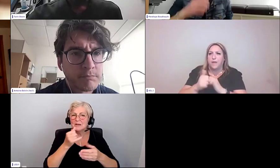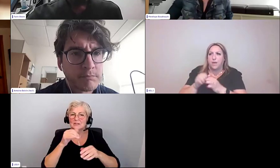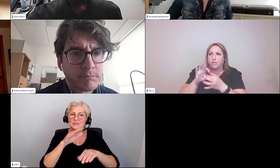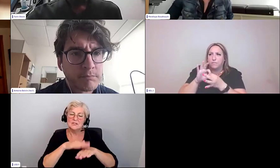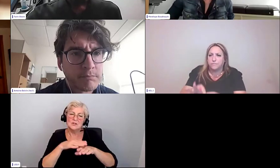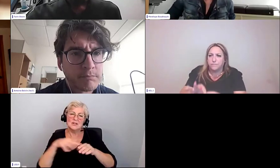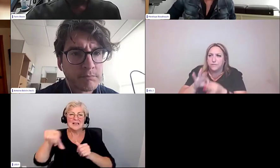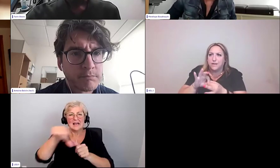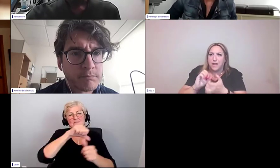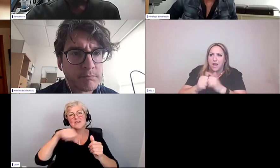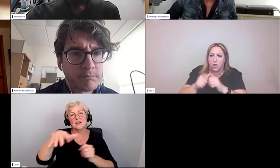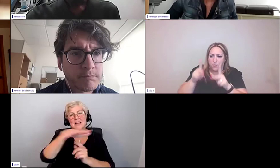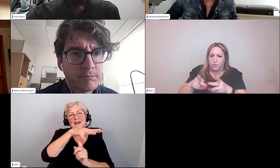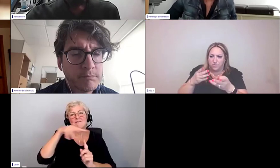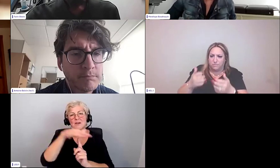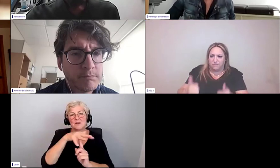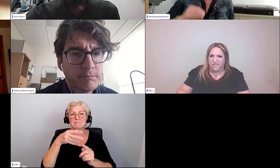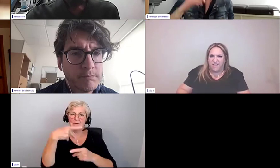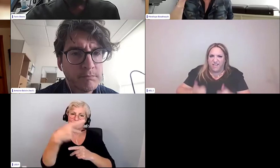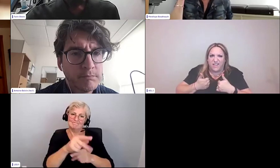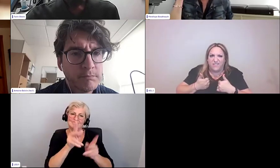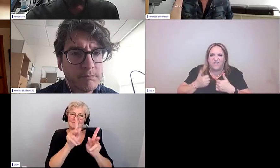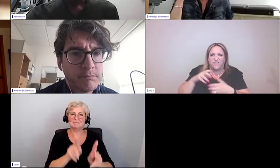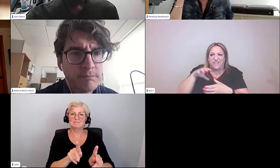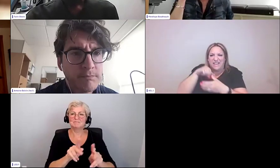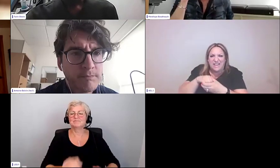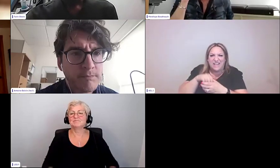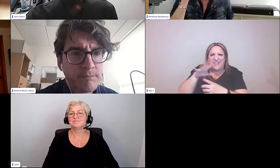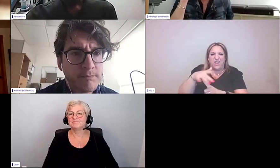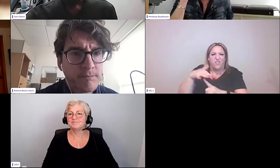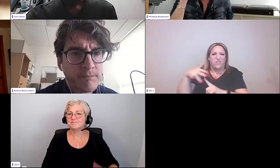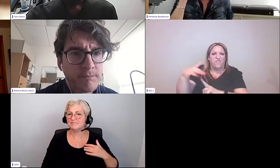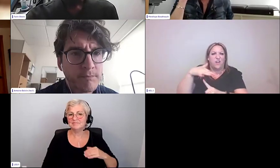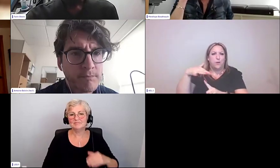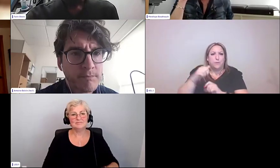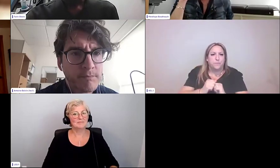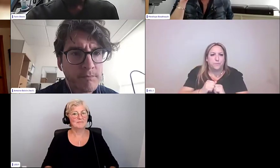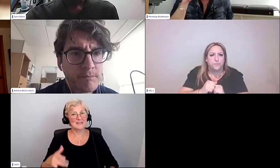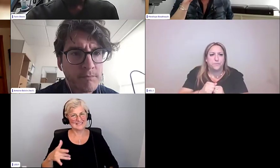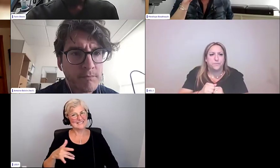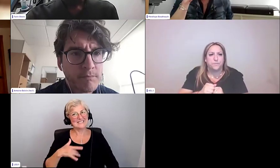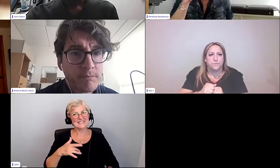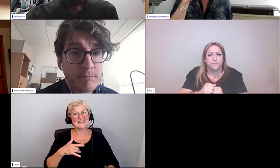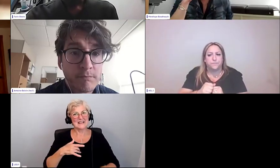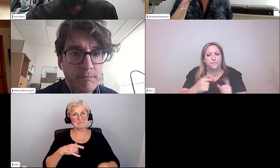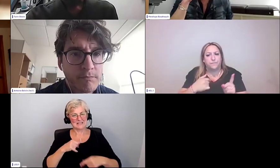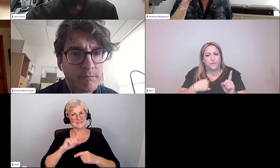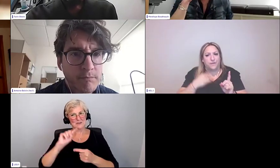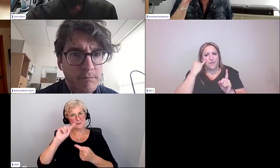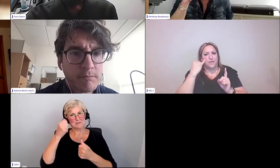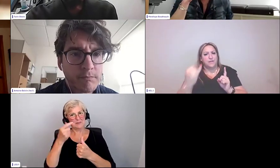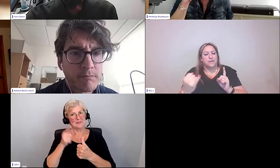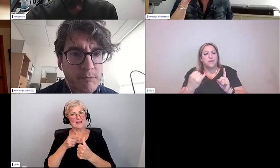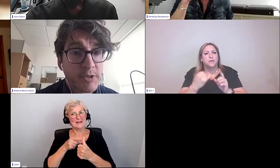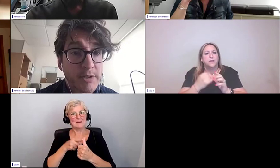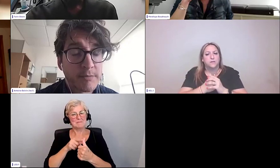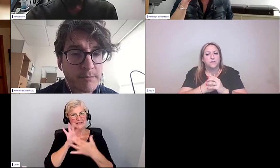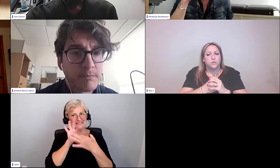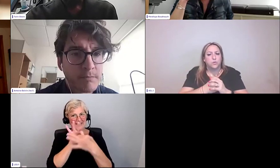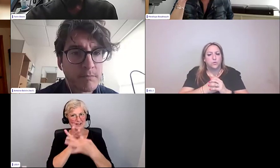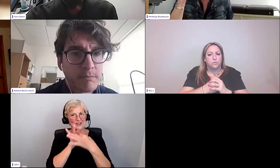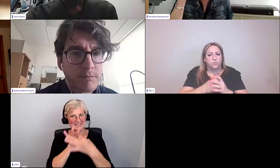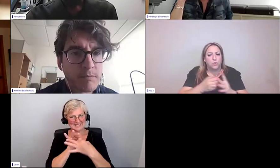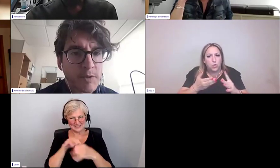person exists in their environment. I have the impression that it goes through